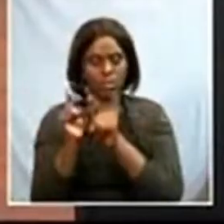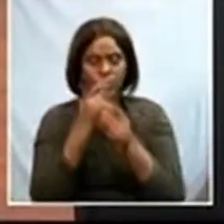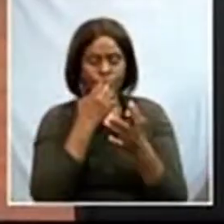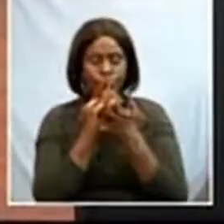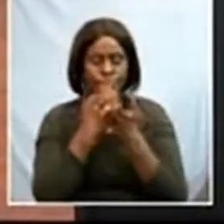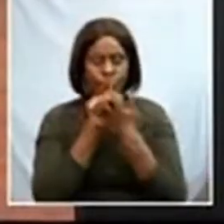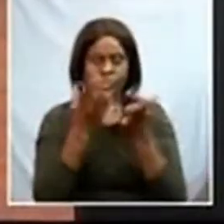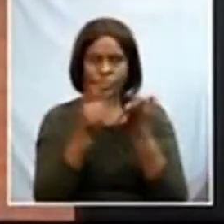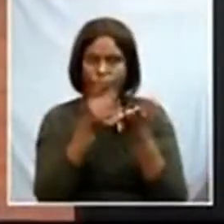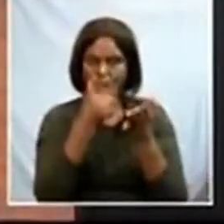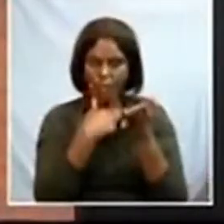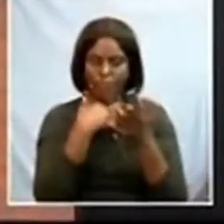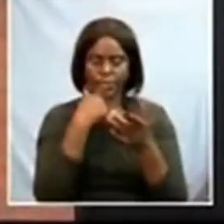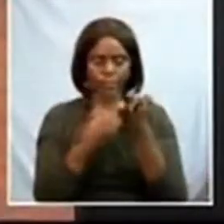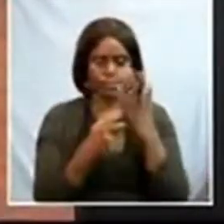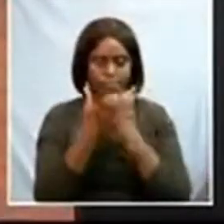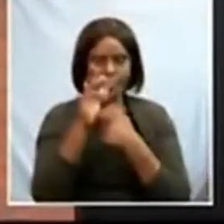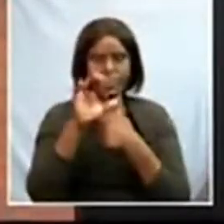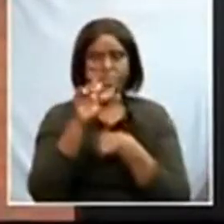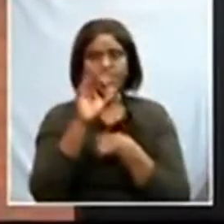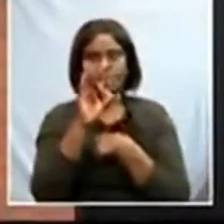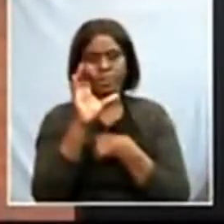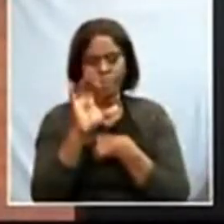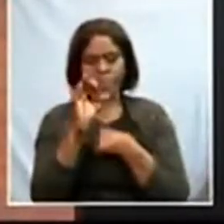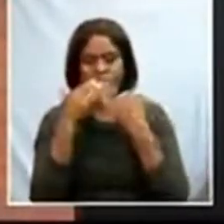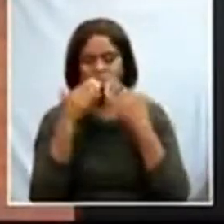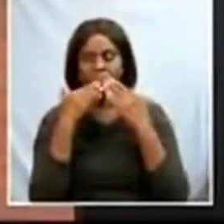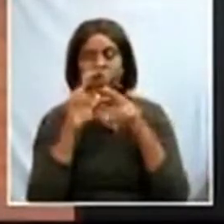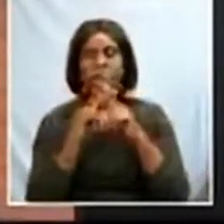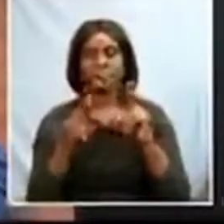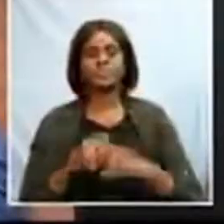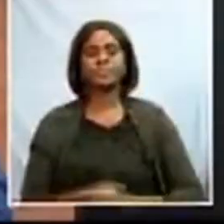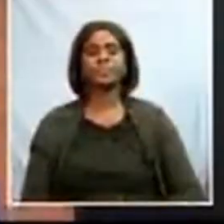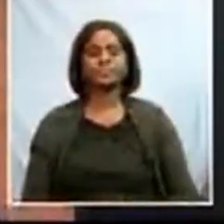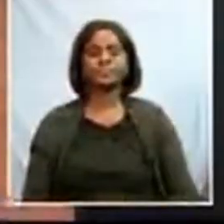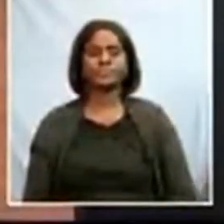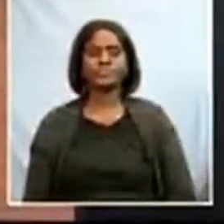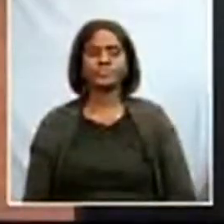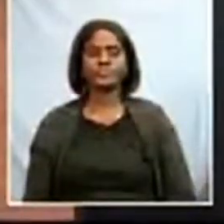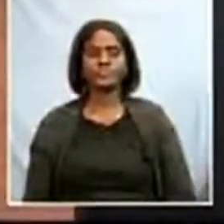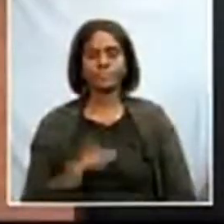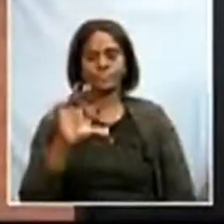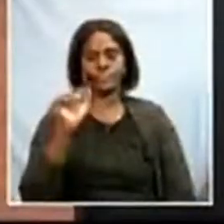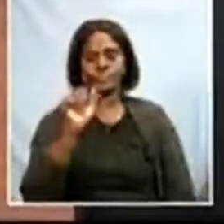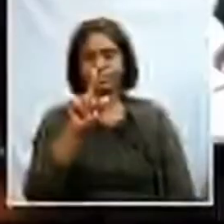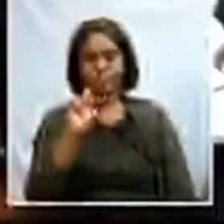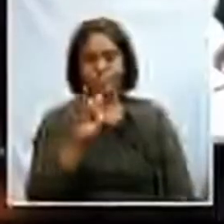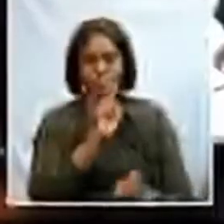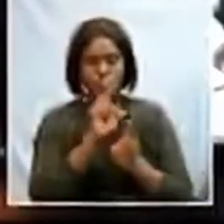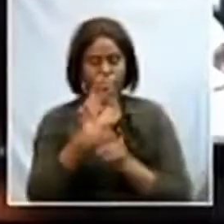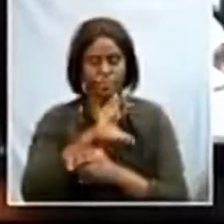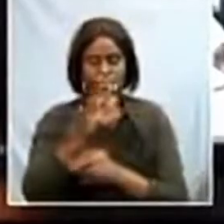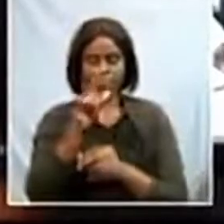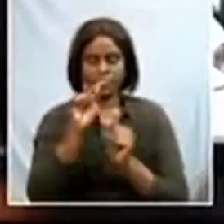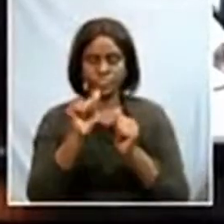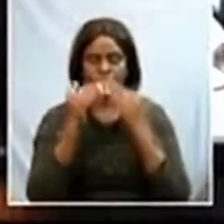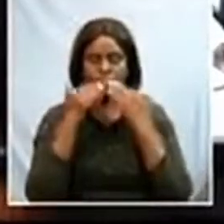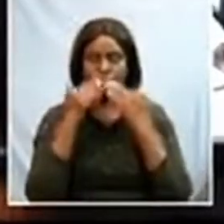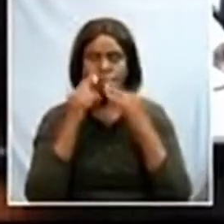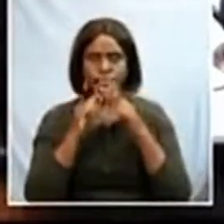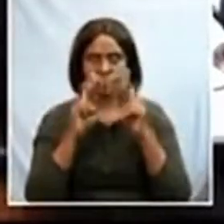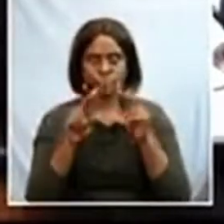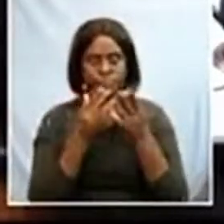evidence where you consulted the CDFC. Thank you, Chair. Thank you so much. CS, you may respond. Thank you,